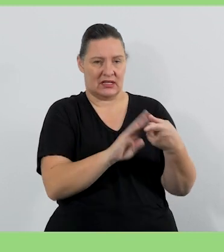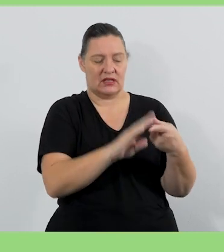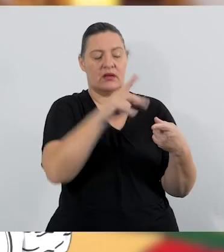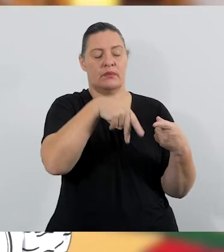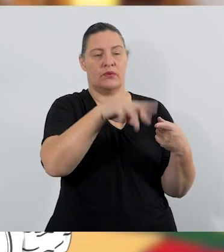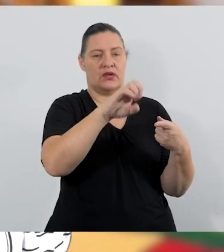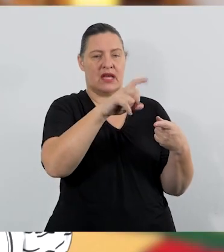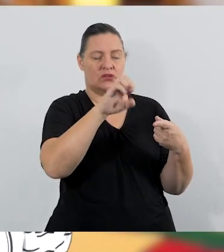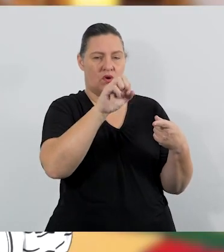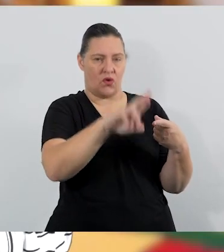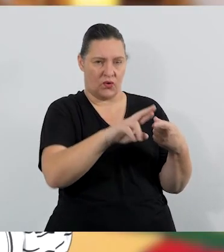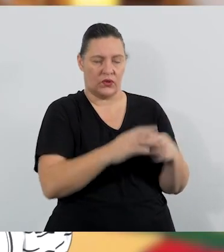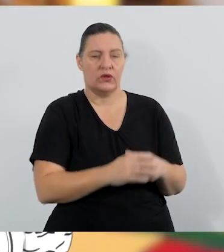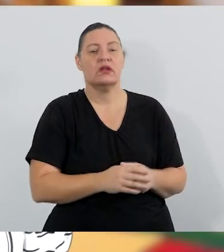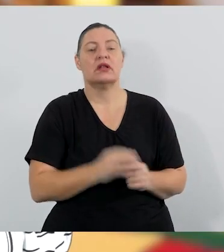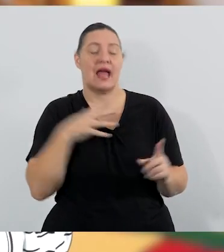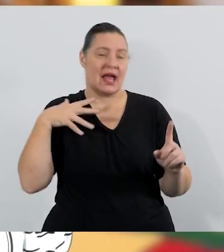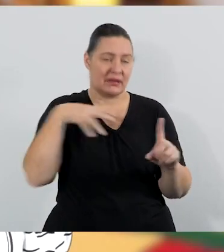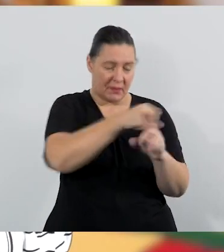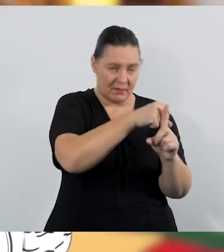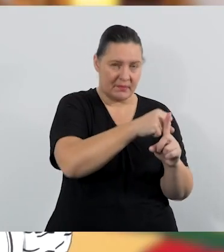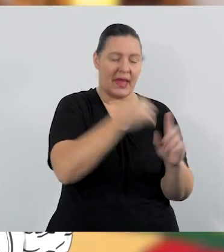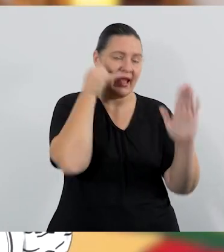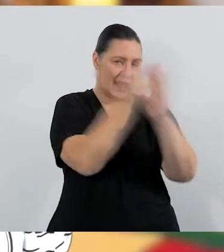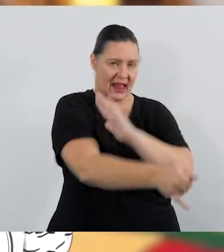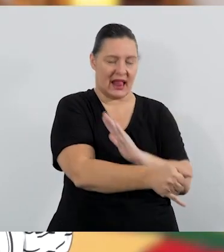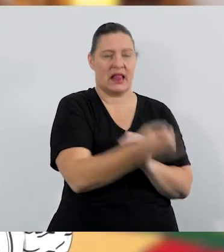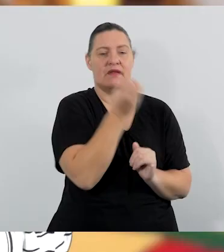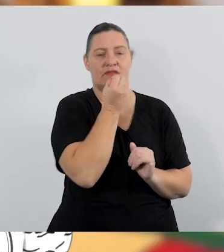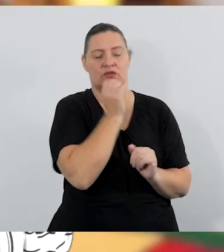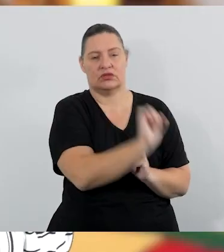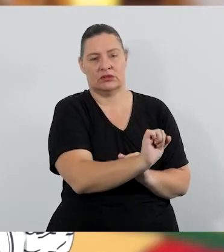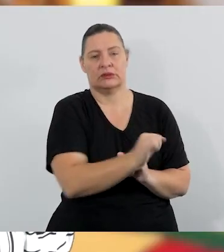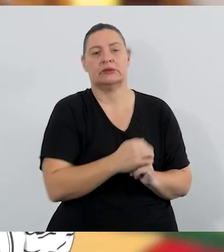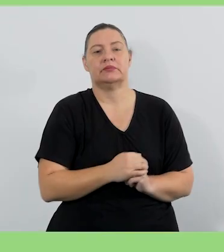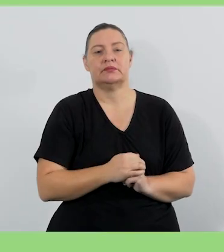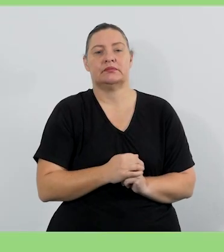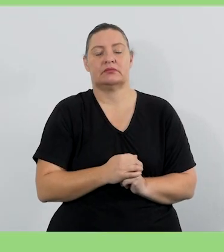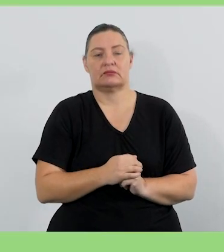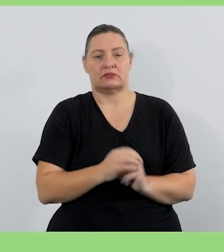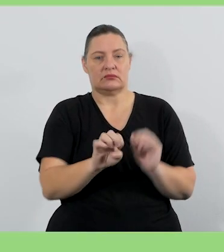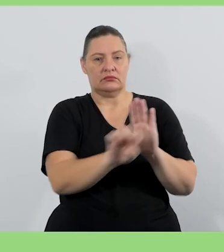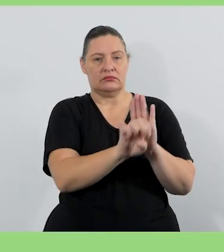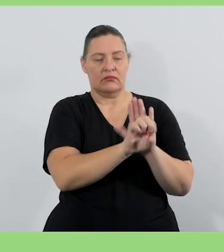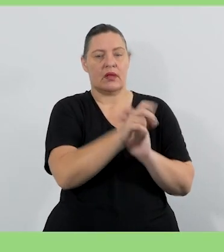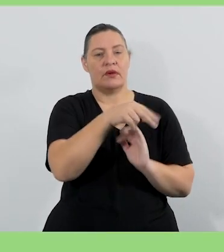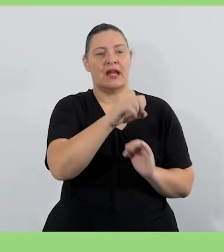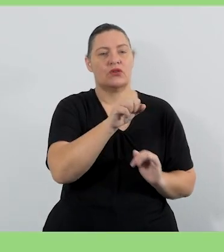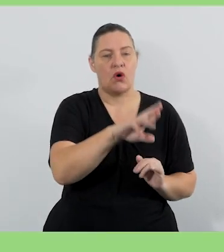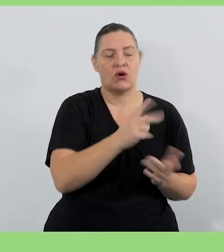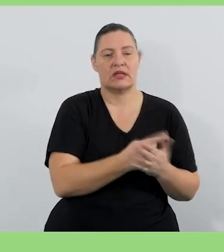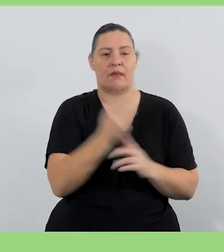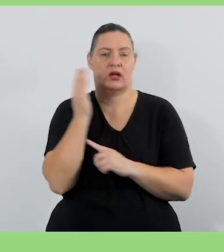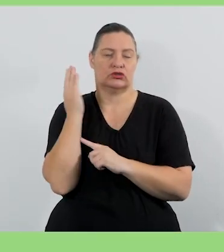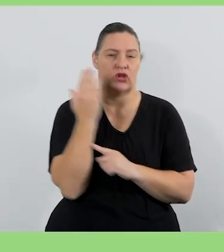It is a predator and it catches and kills its prey. So examples of predators